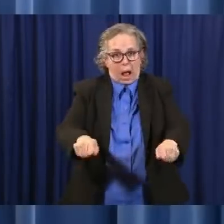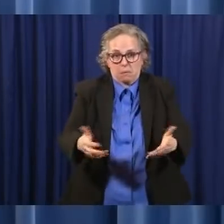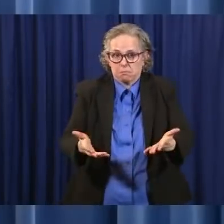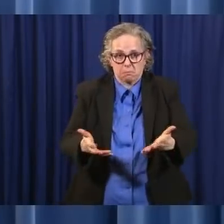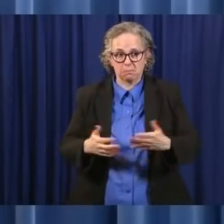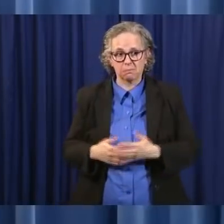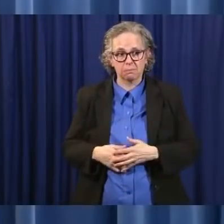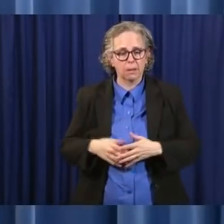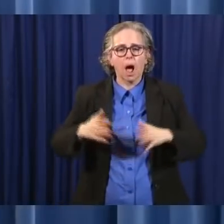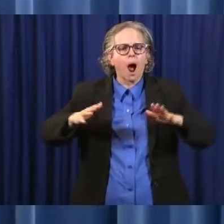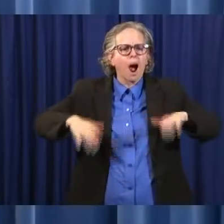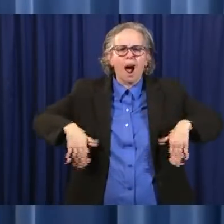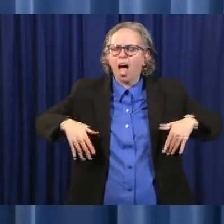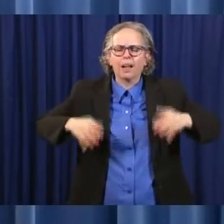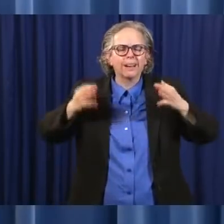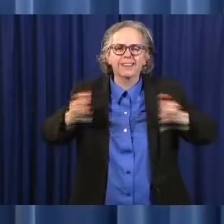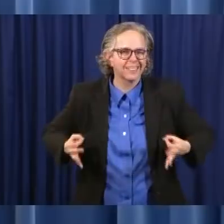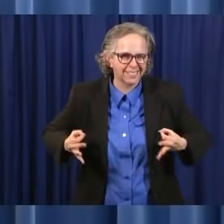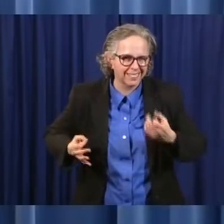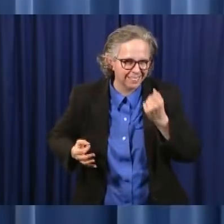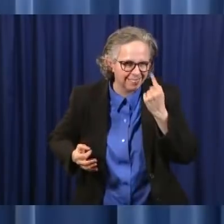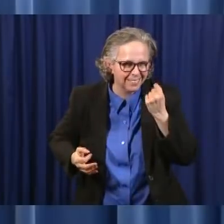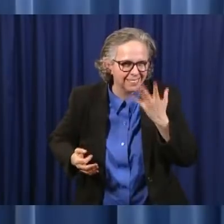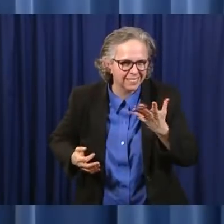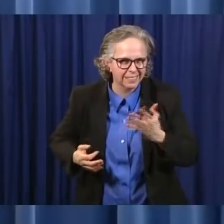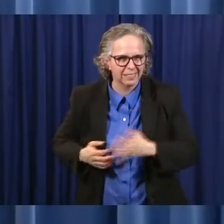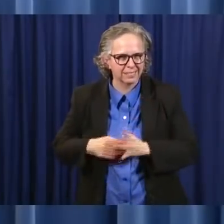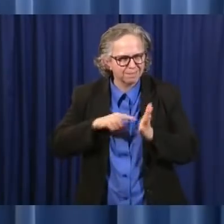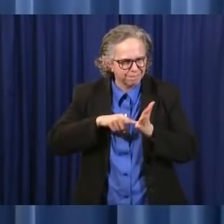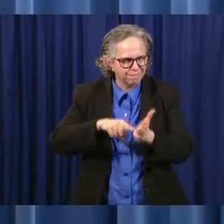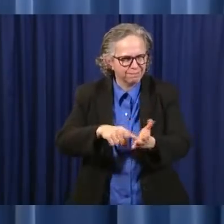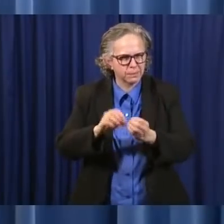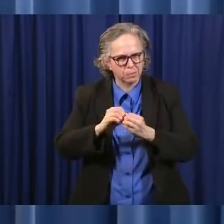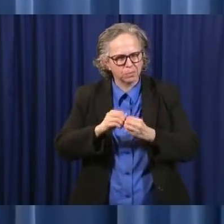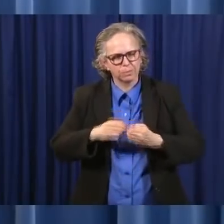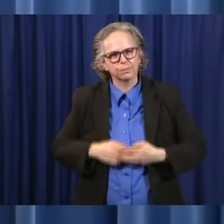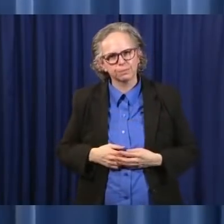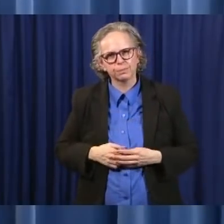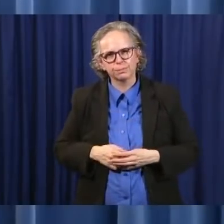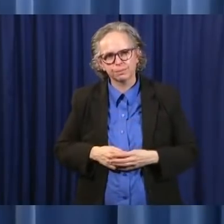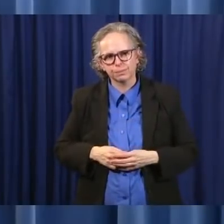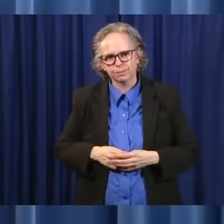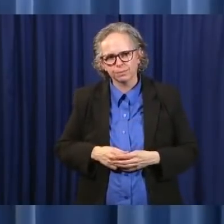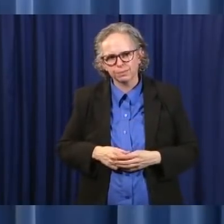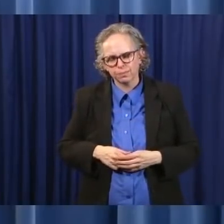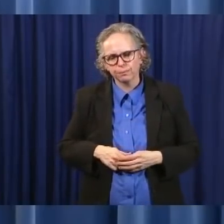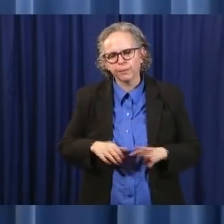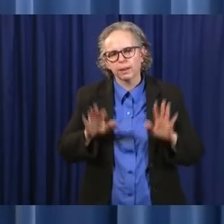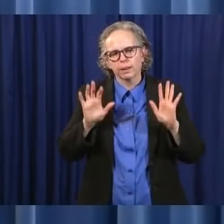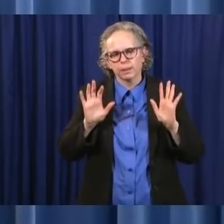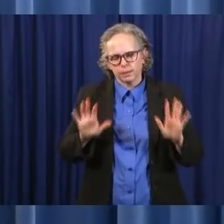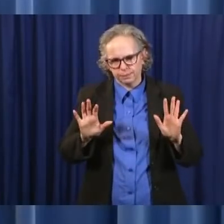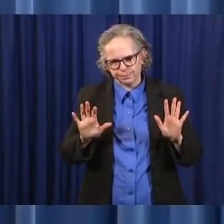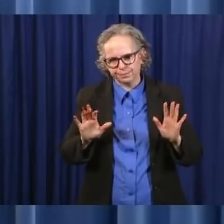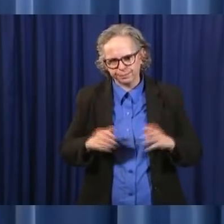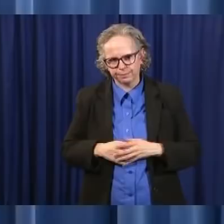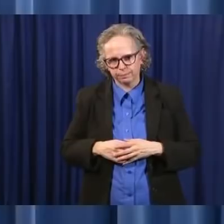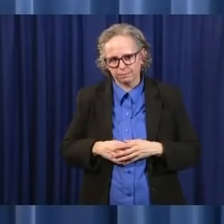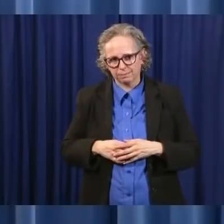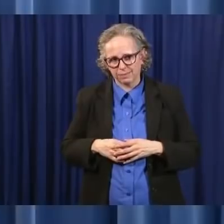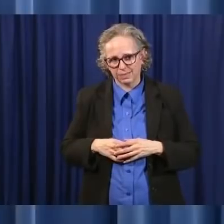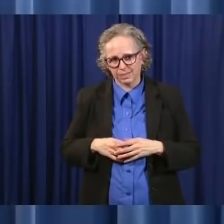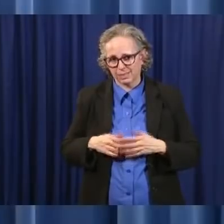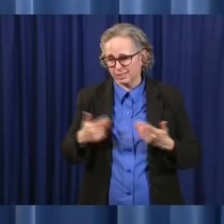been a decision made on that. I just think if you look at, none of us have a crystal ball. Fairs spread out